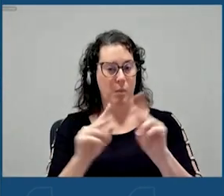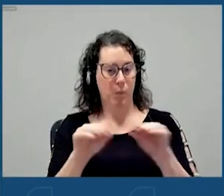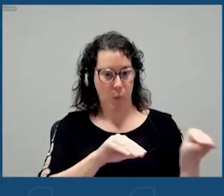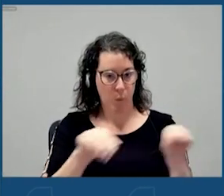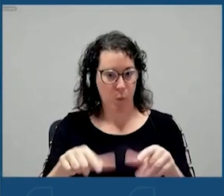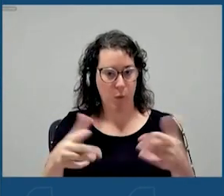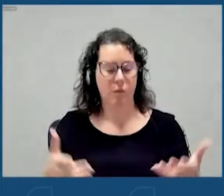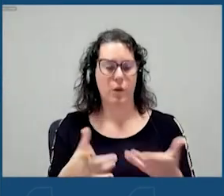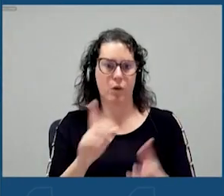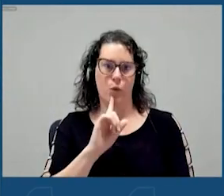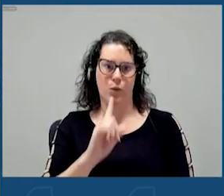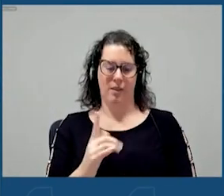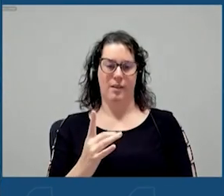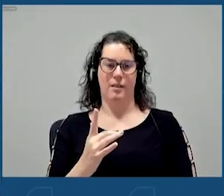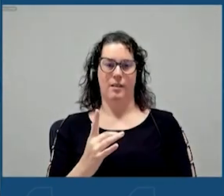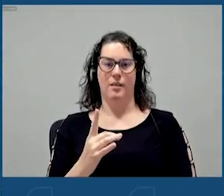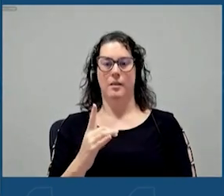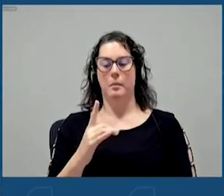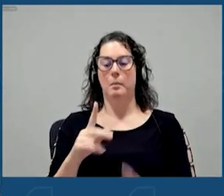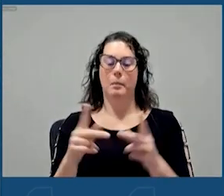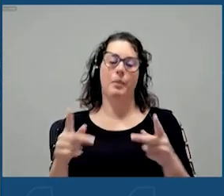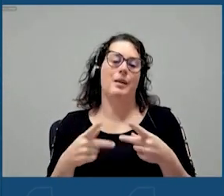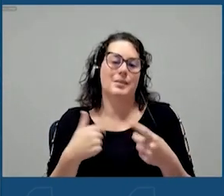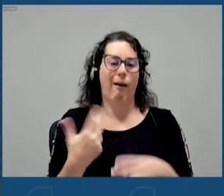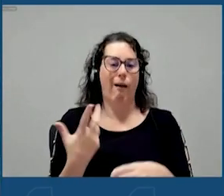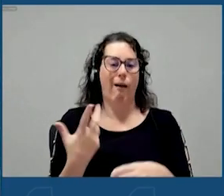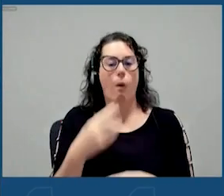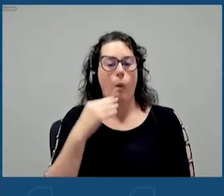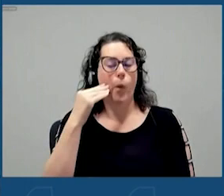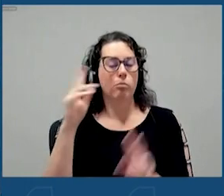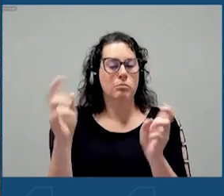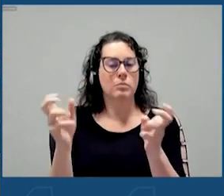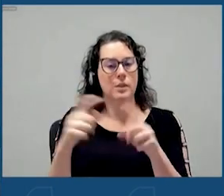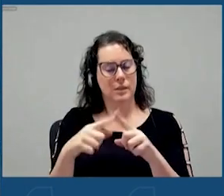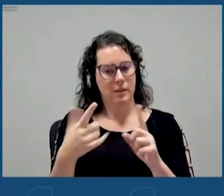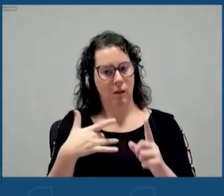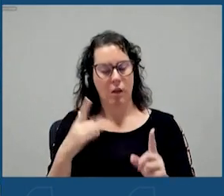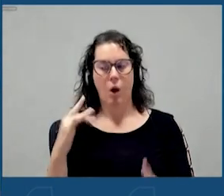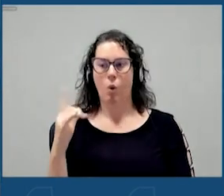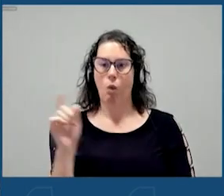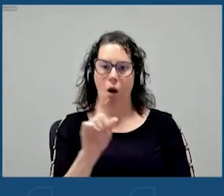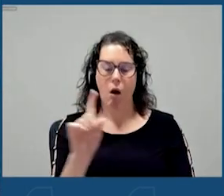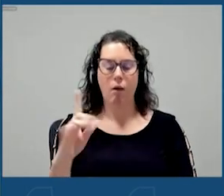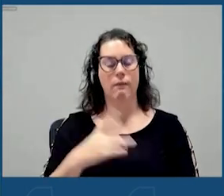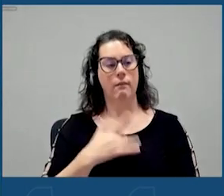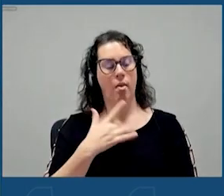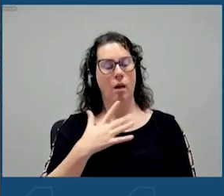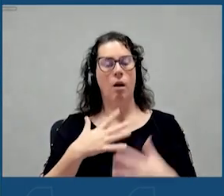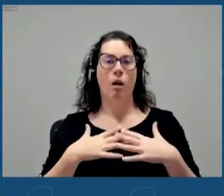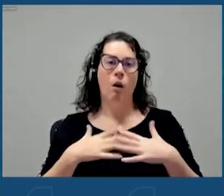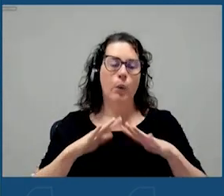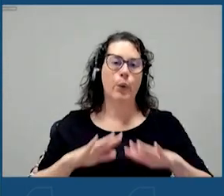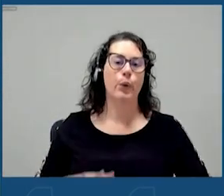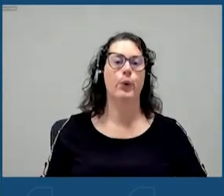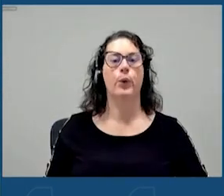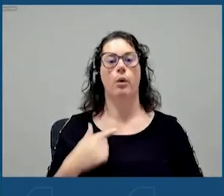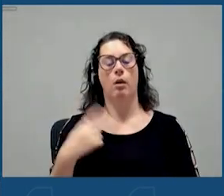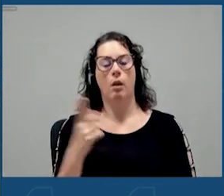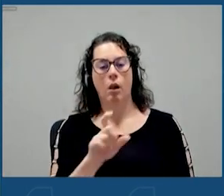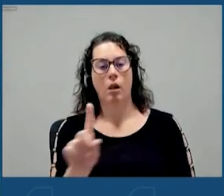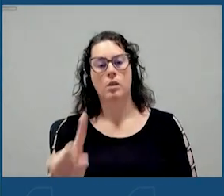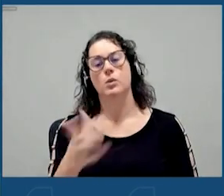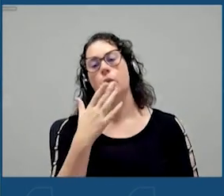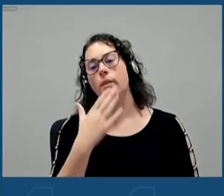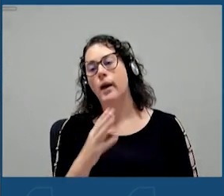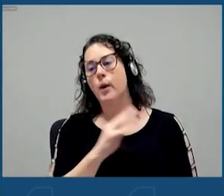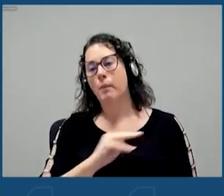wonderful place I call home a sense of ease when they're walking around the streets in places like Elmwood Village and others. So thank you, Mayor, for all